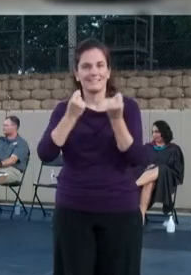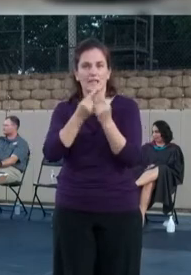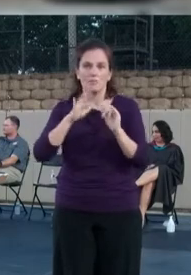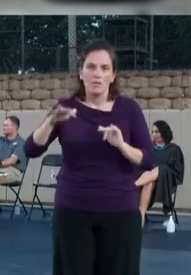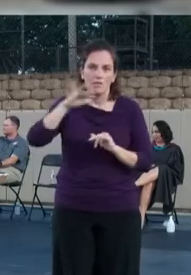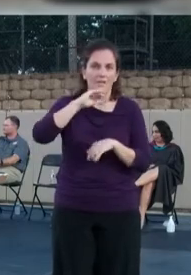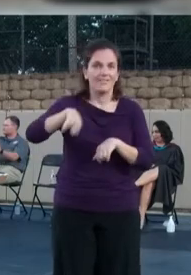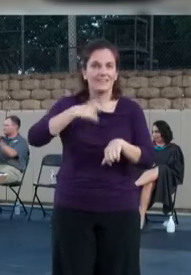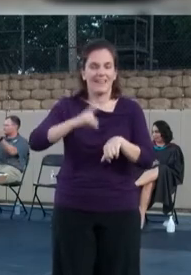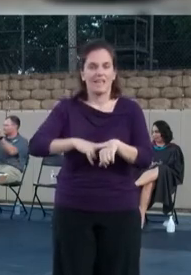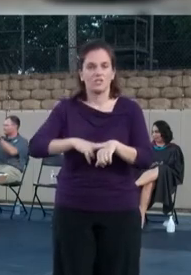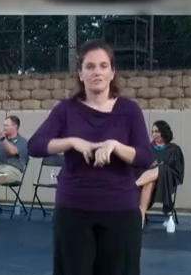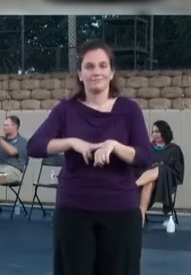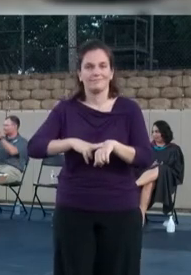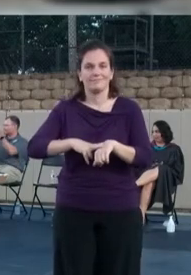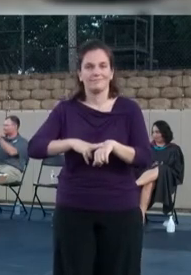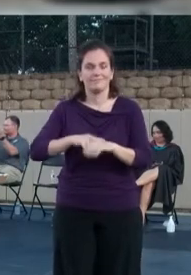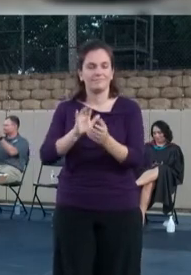nation.